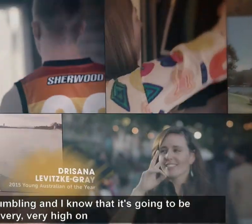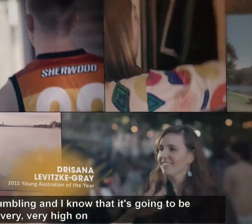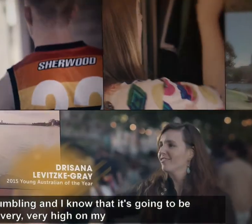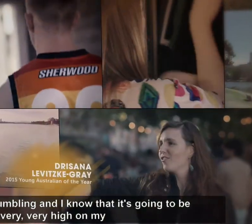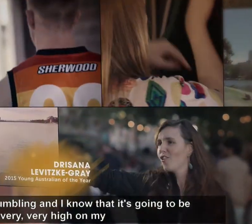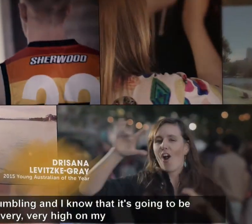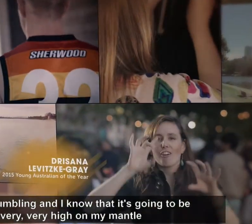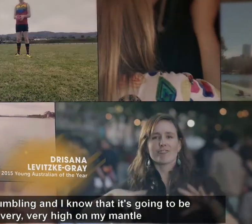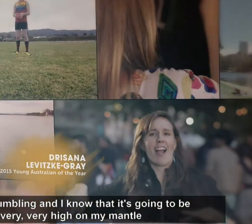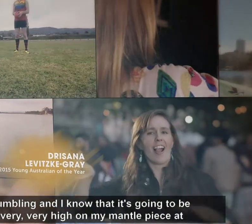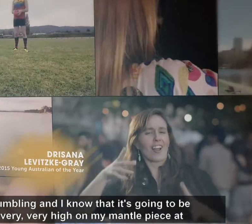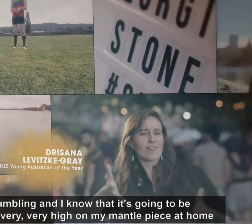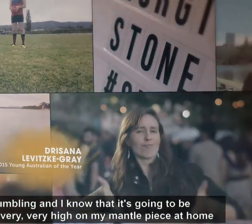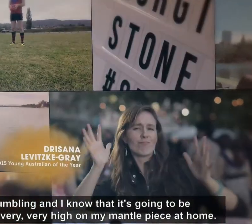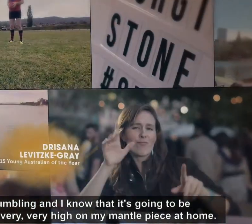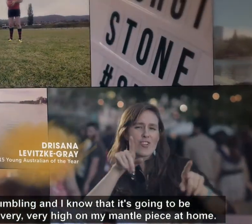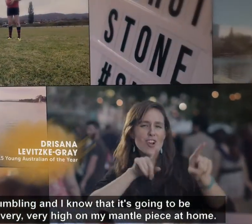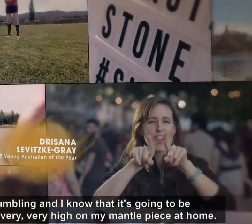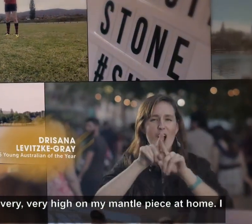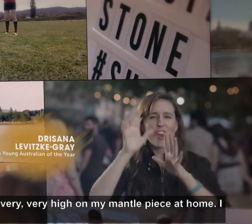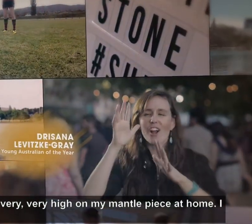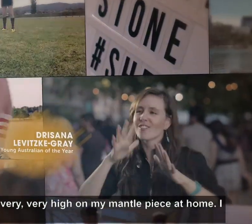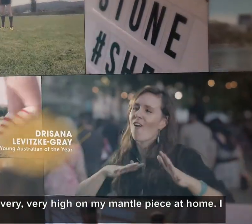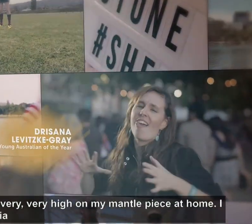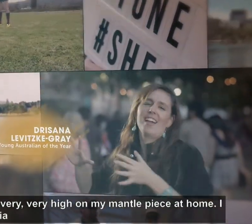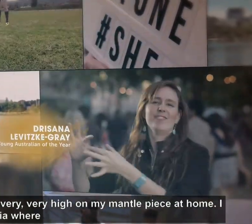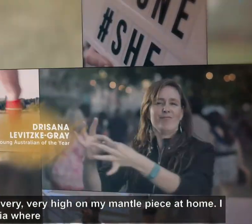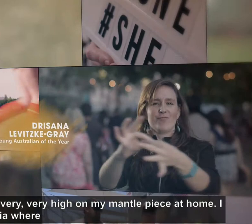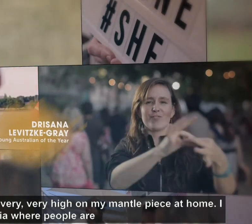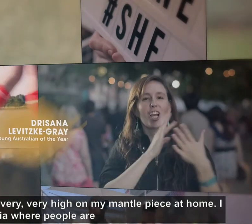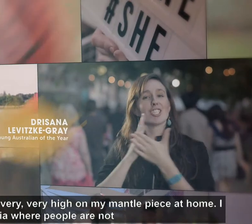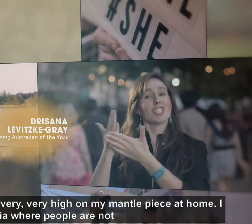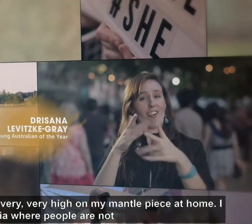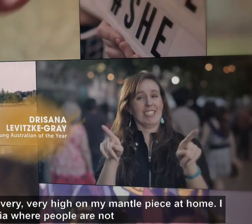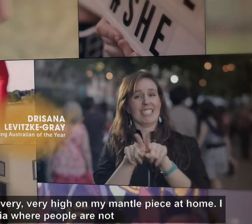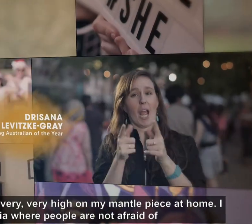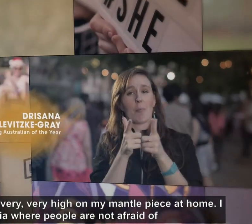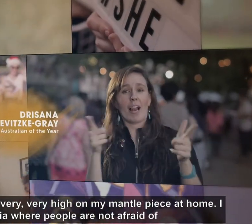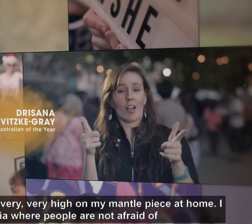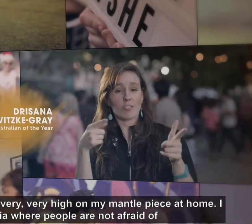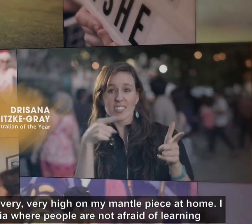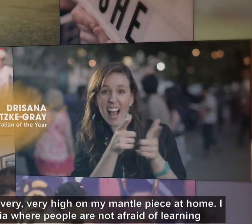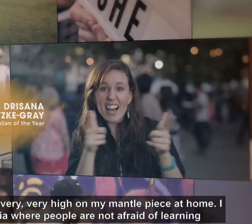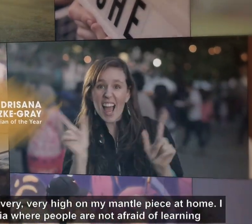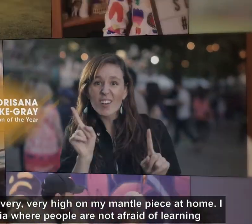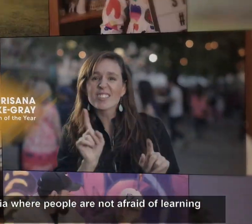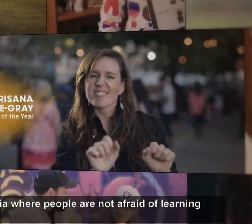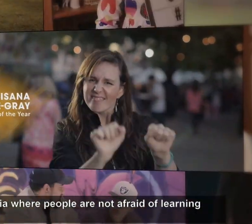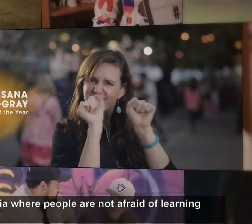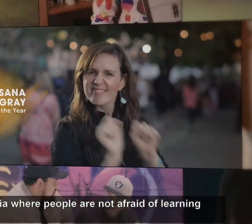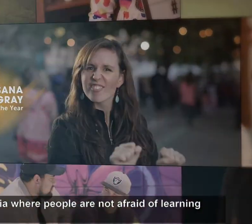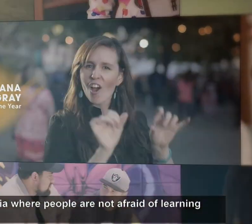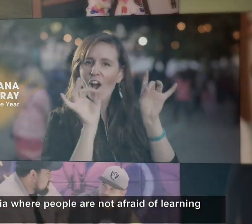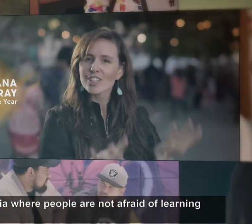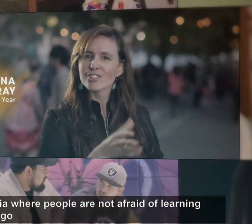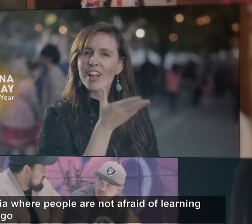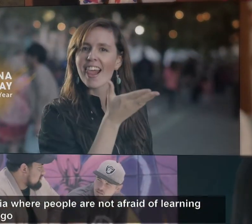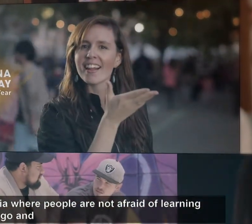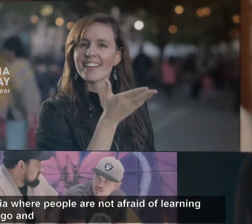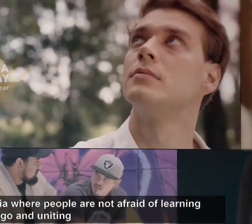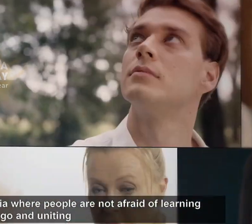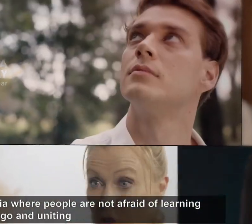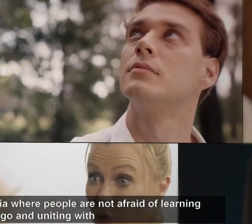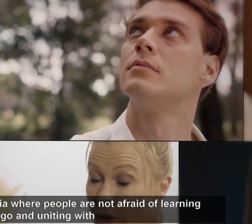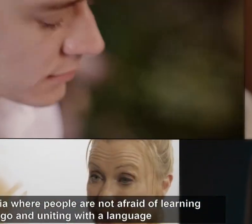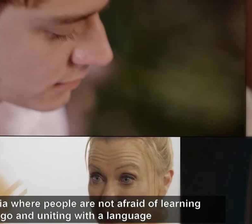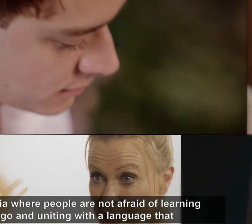of an Australia where people are not afraid of learning Auslan, of having a go and uniting with a language that is uniquely